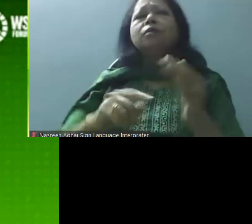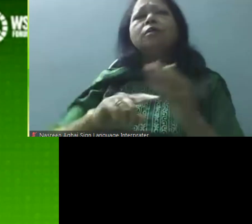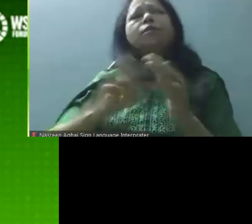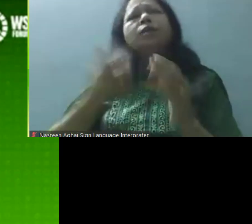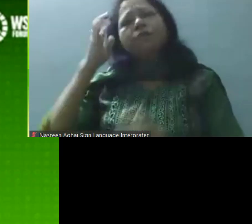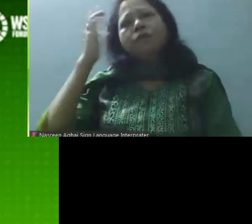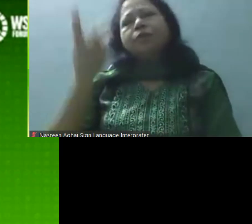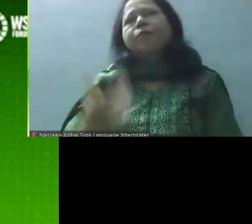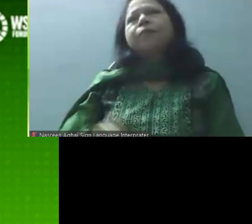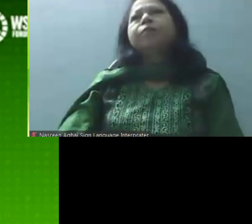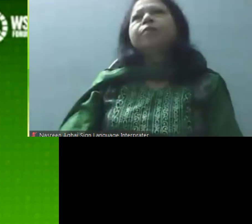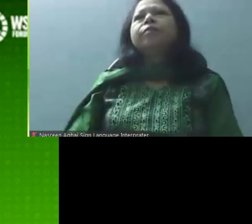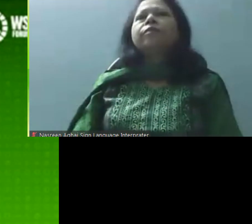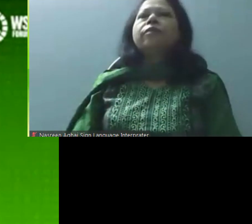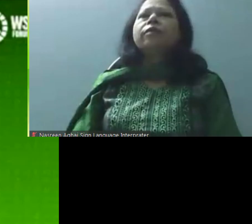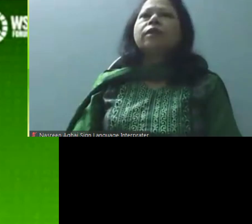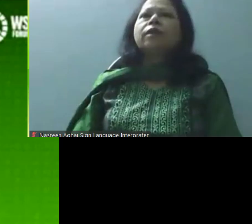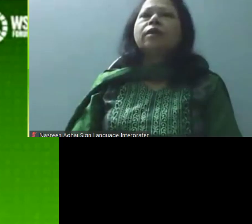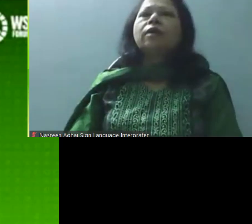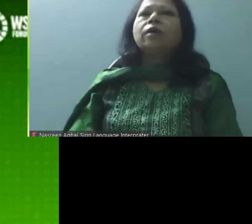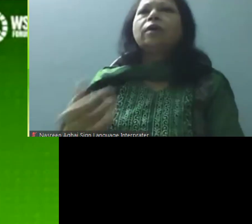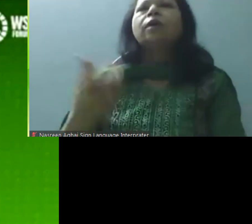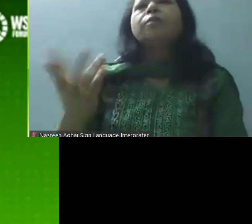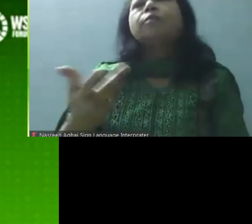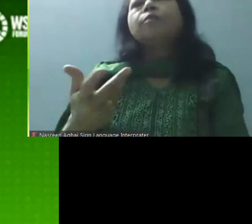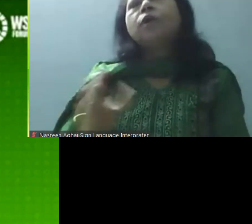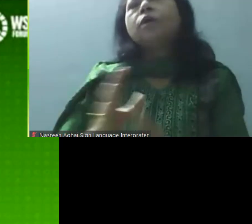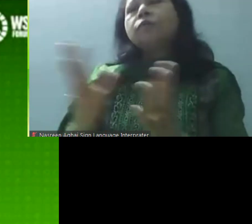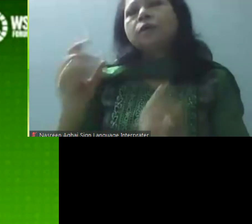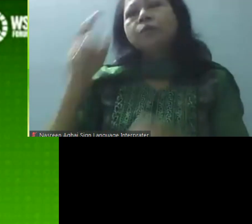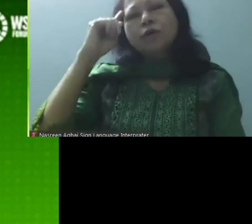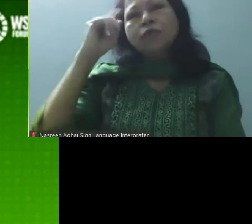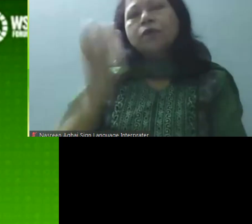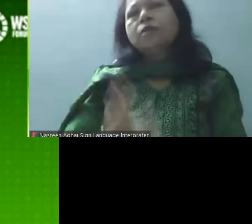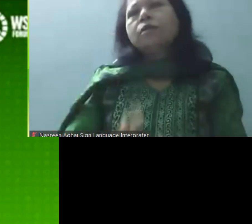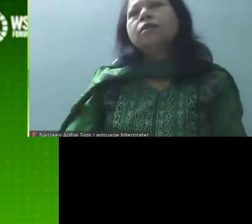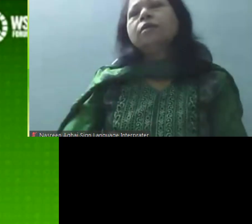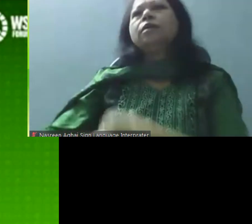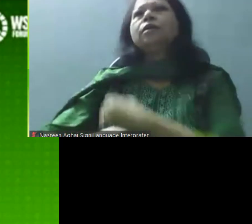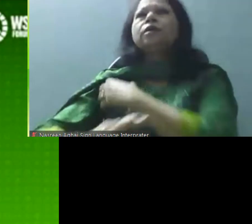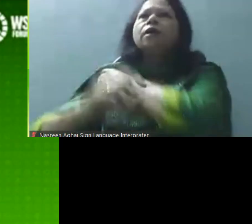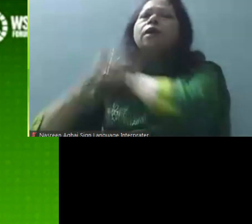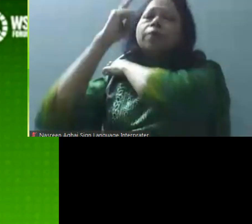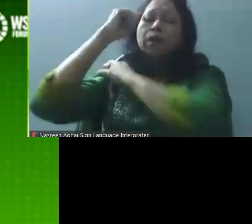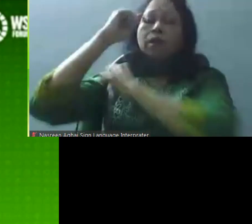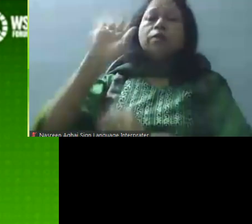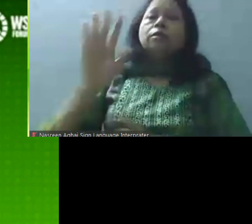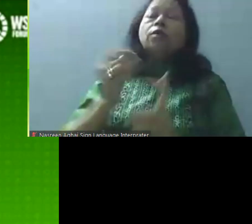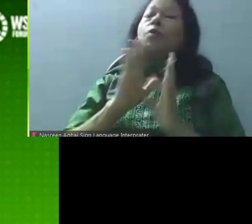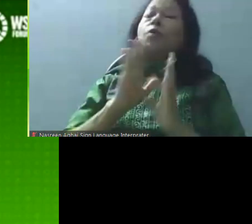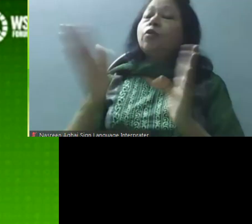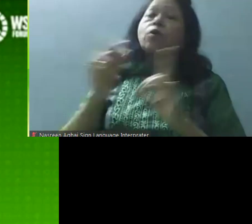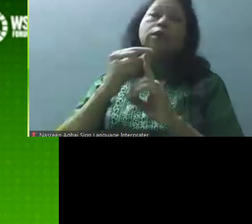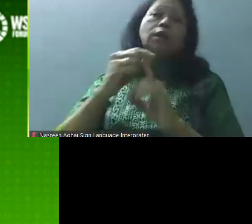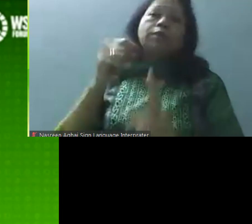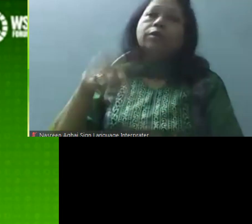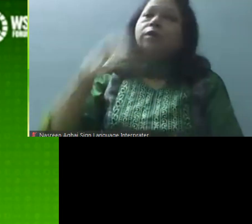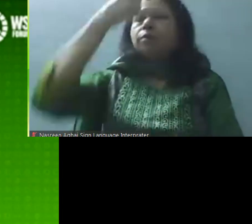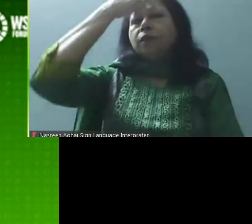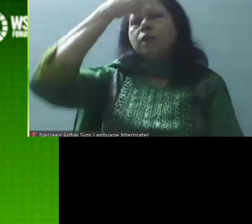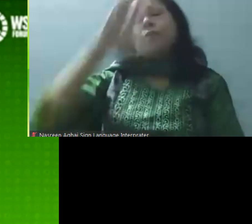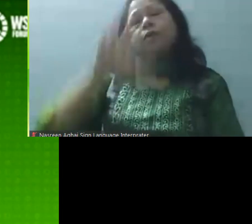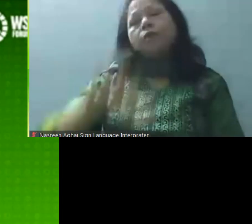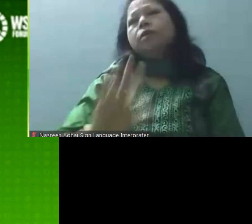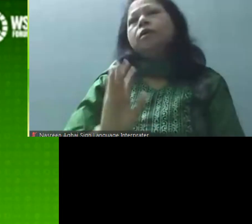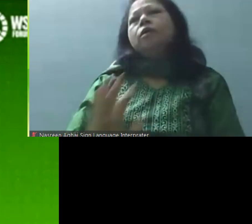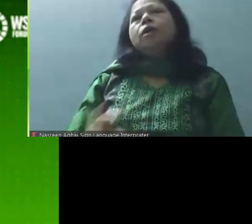OptiKey. When lockdown's finally lifted, much will go back to normal for us. But I think it's very important that we keep in mind the challenges that will remain